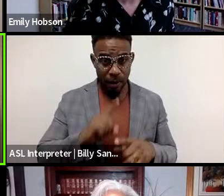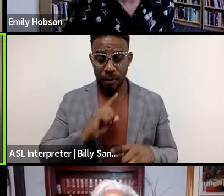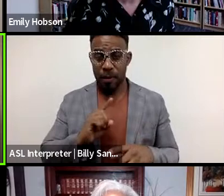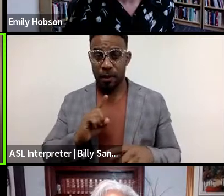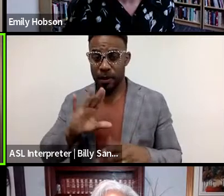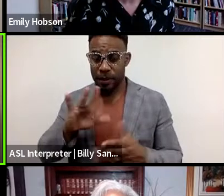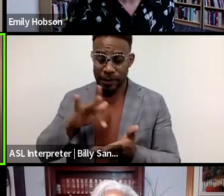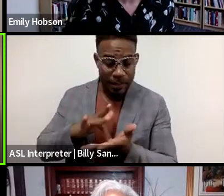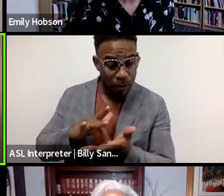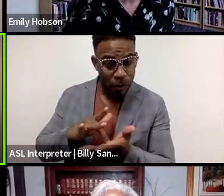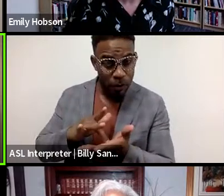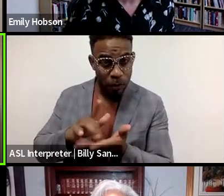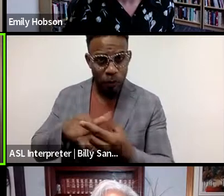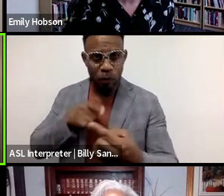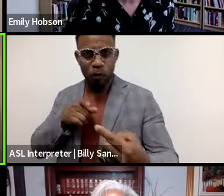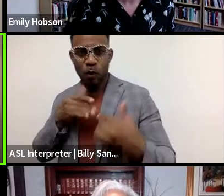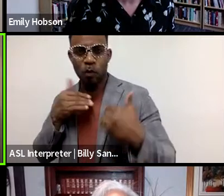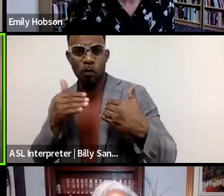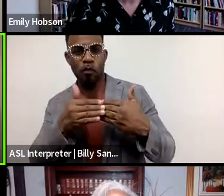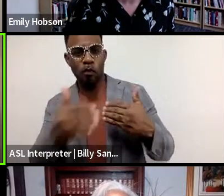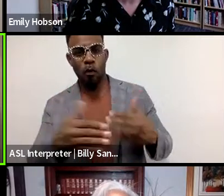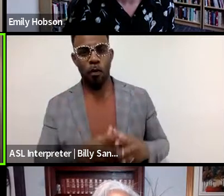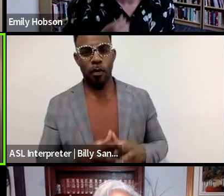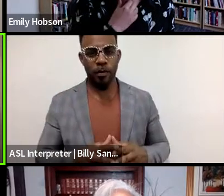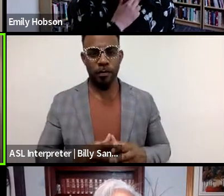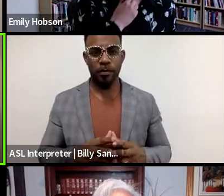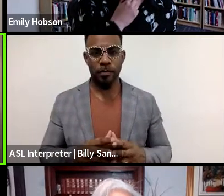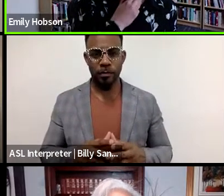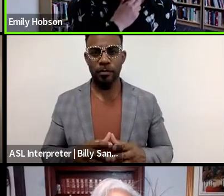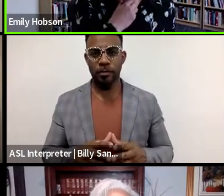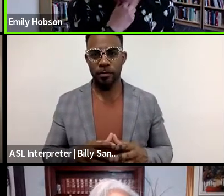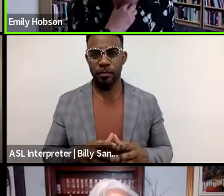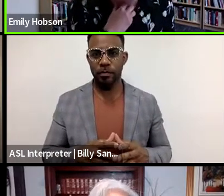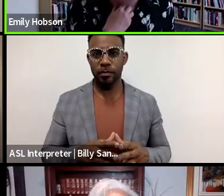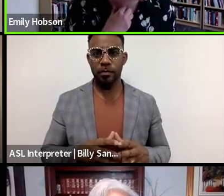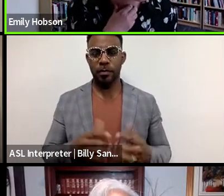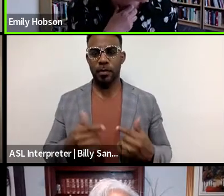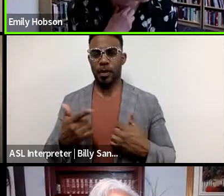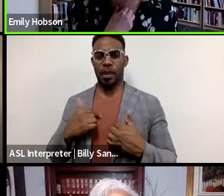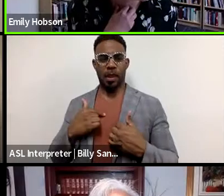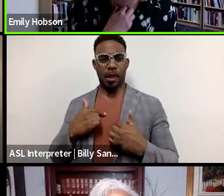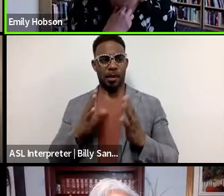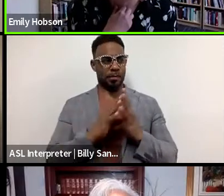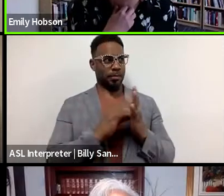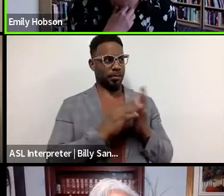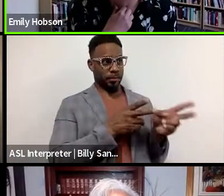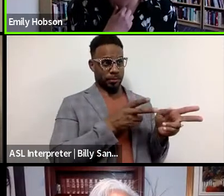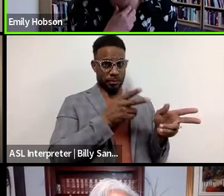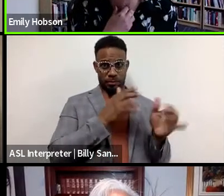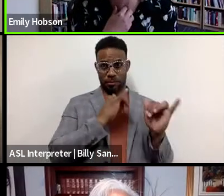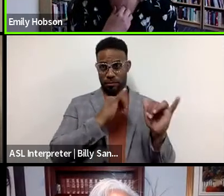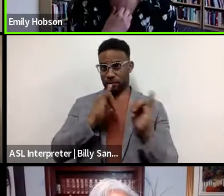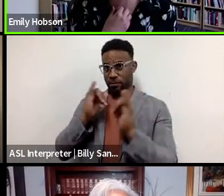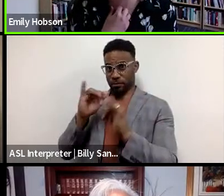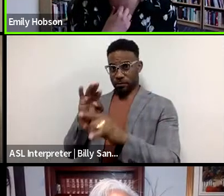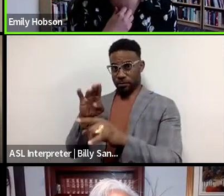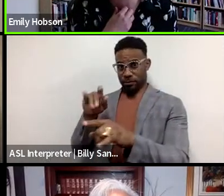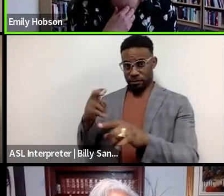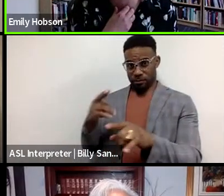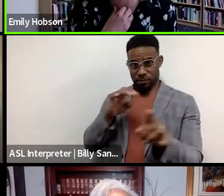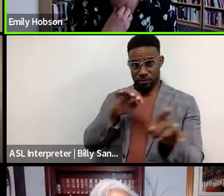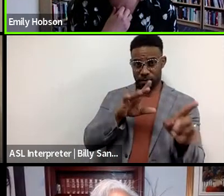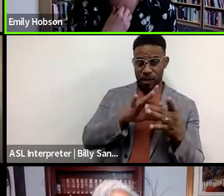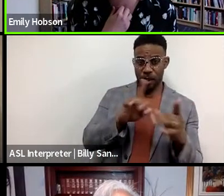central to the struggle moving forward. Mm-hmm. Yeah, I would echo everything that Elizabeth and Carol said, and